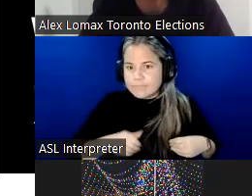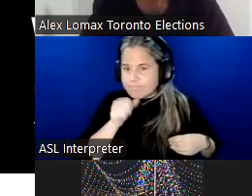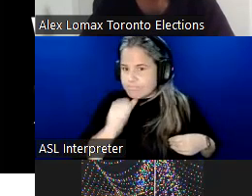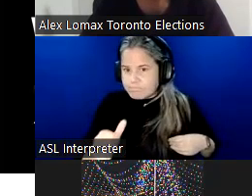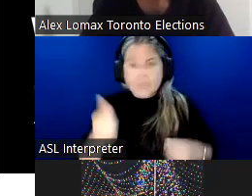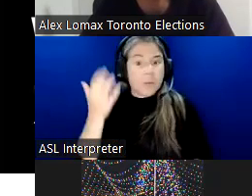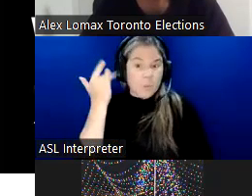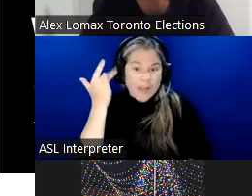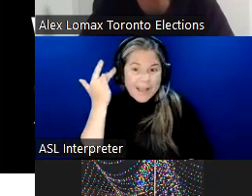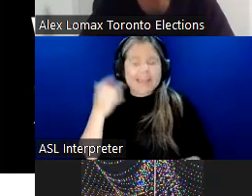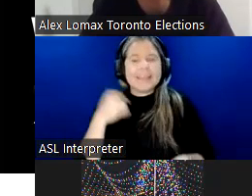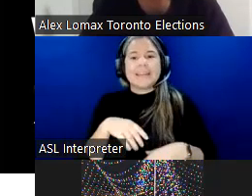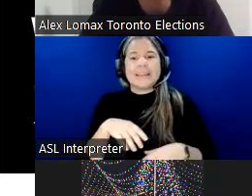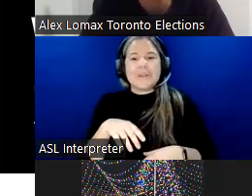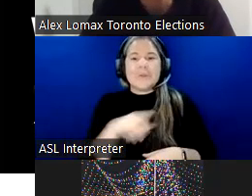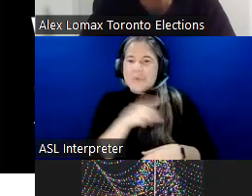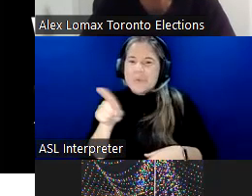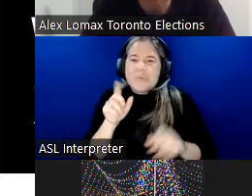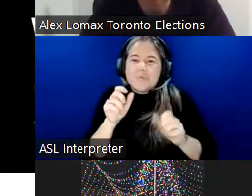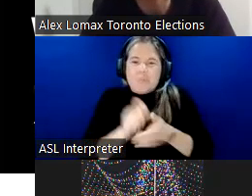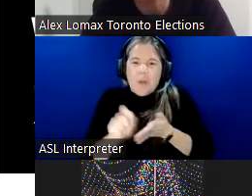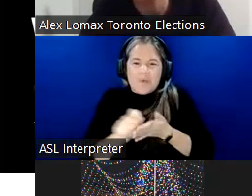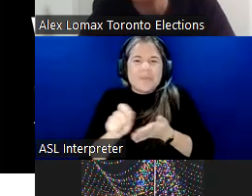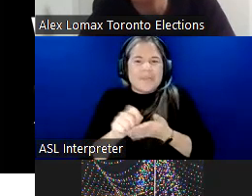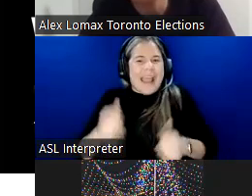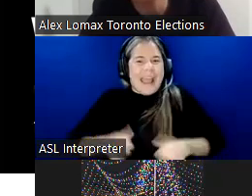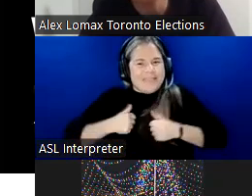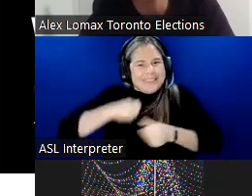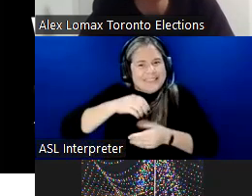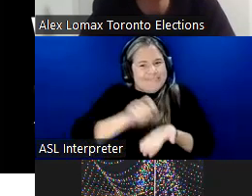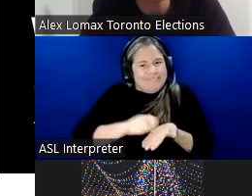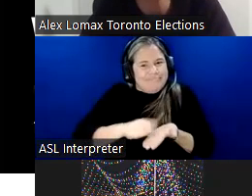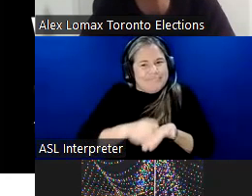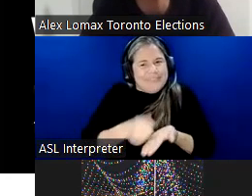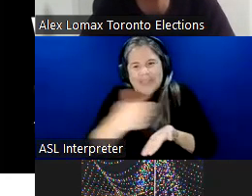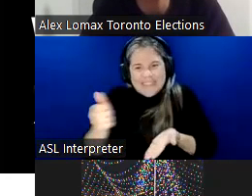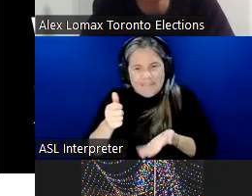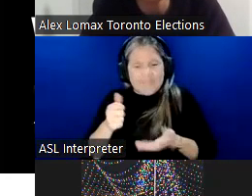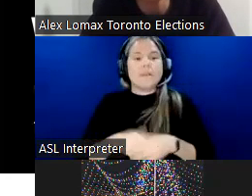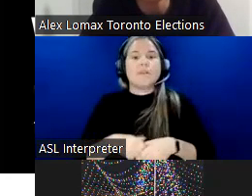because you write your address inside the passport yourself. You can find a full list of this online at